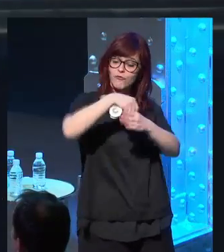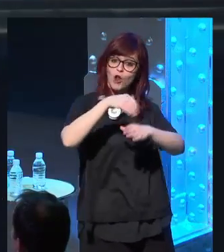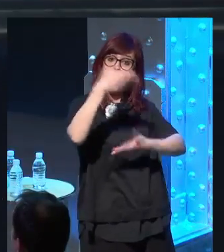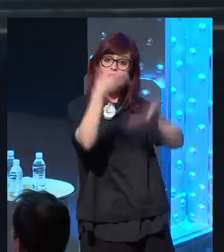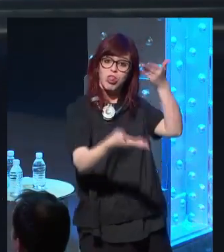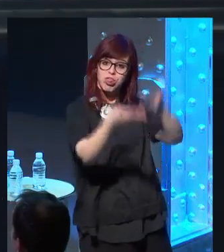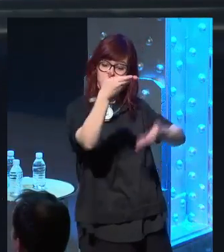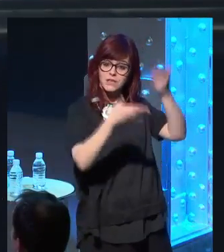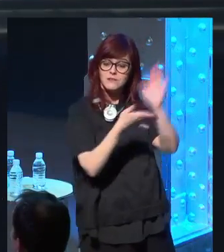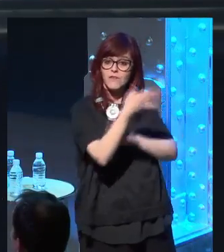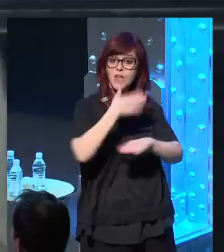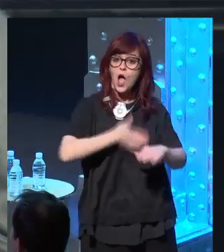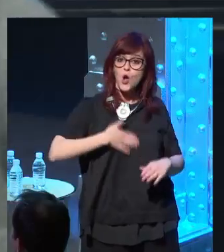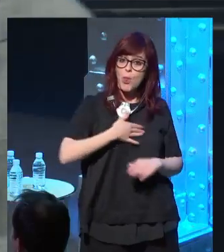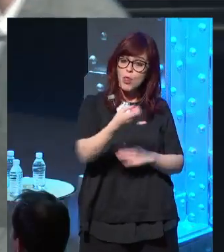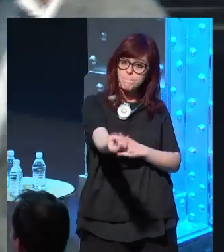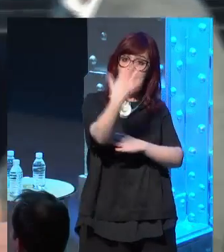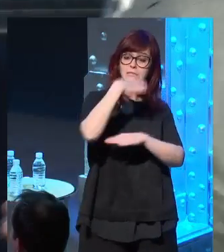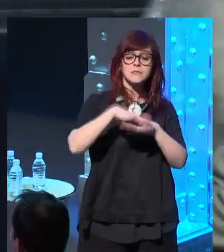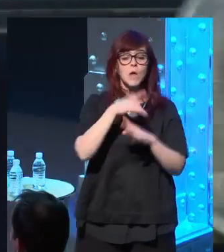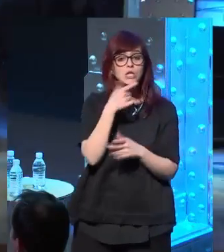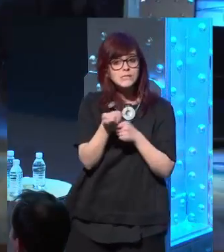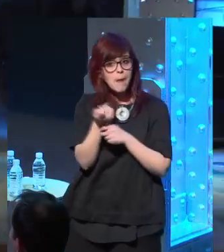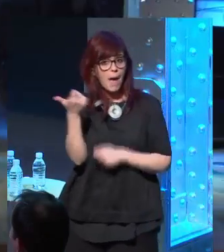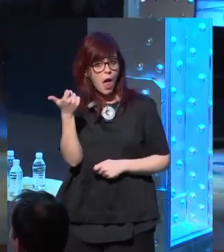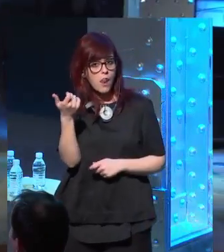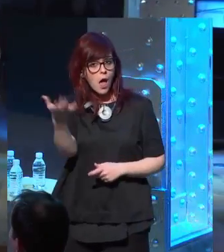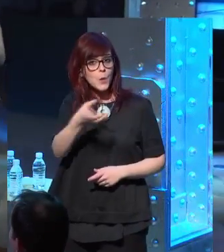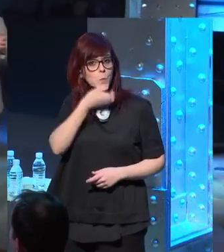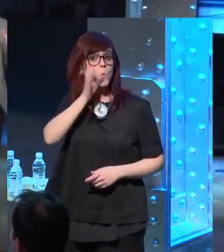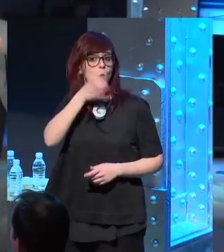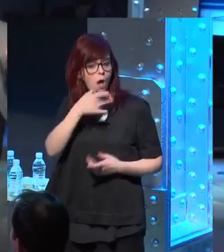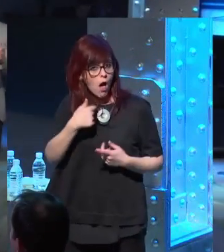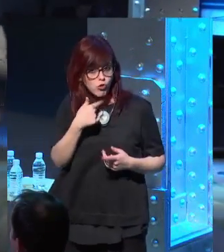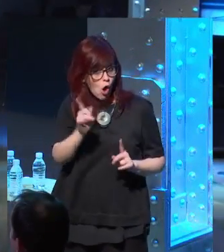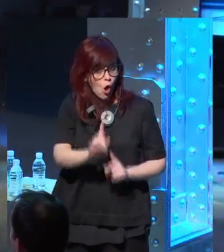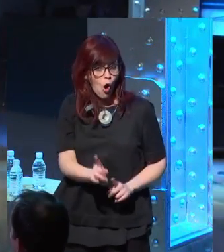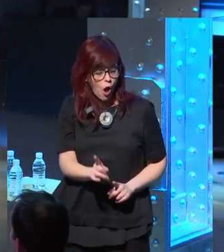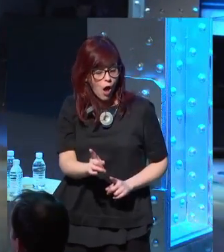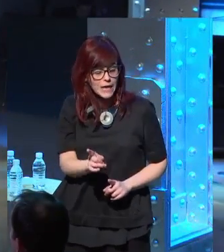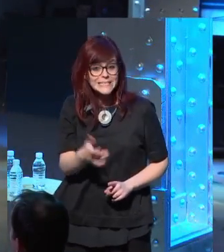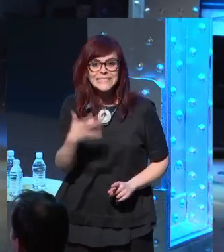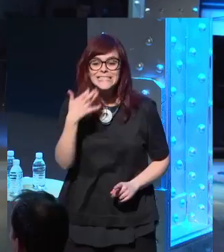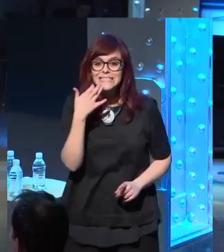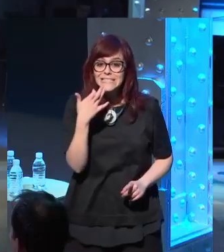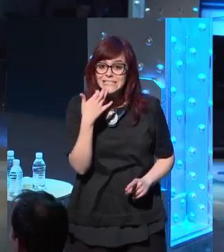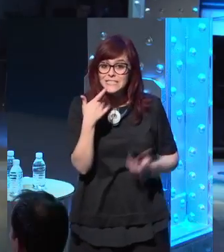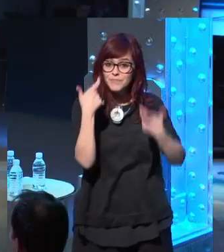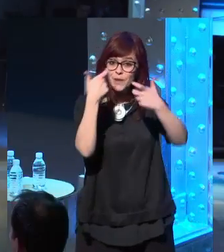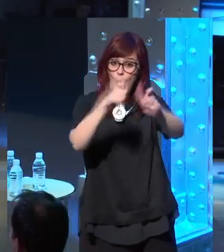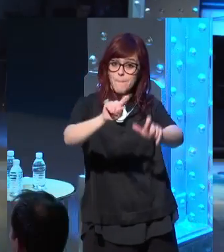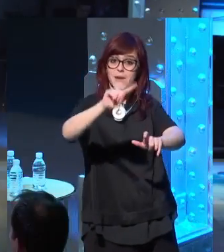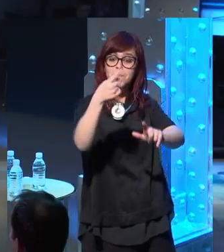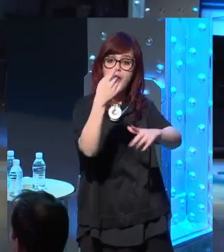I am, somebody's having champagne. I'm not. They see that if there is a first-class cabin on the